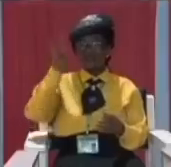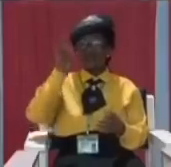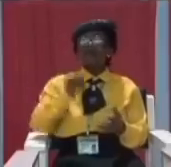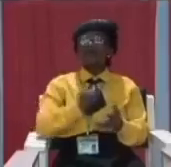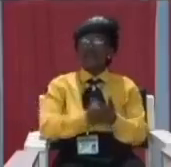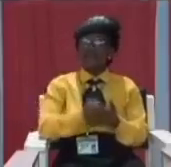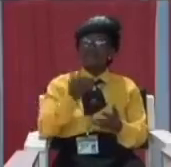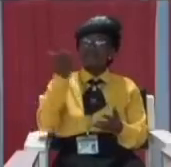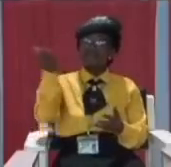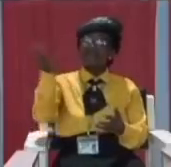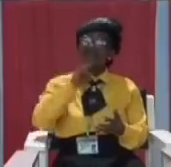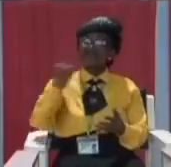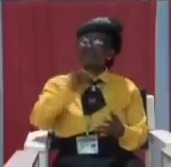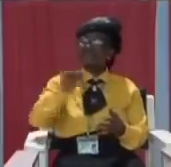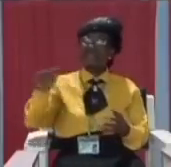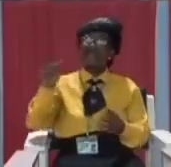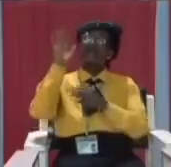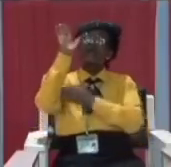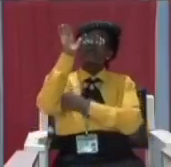laughter.